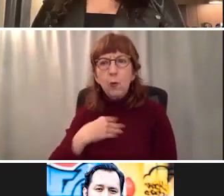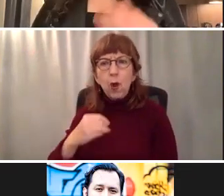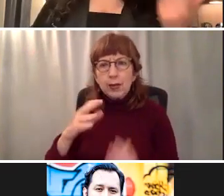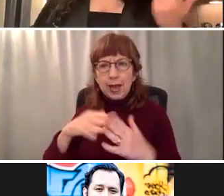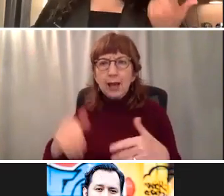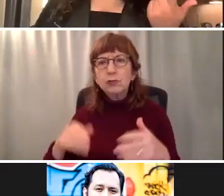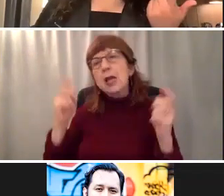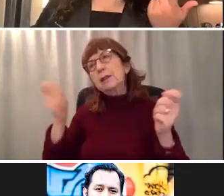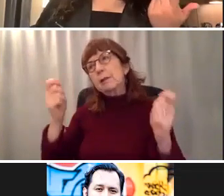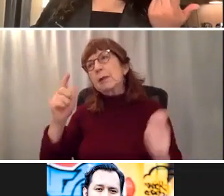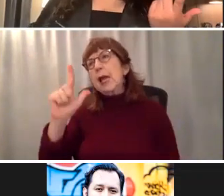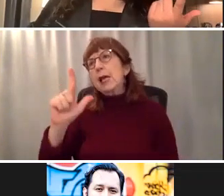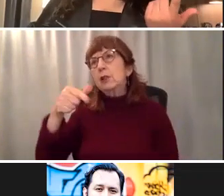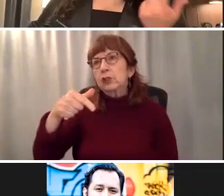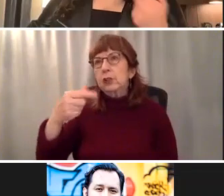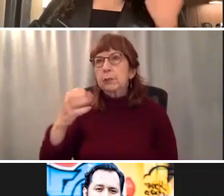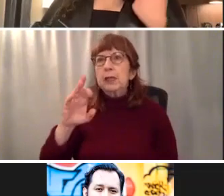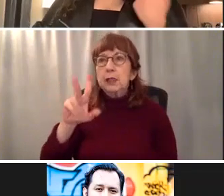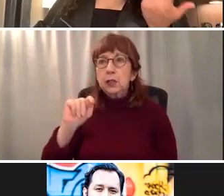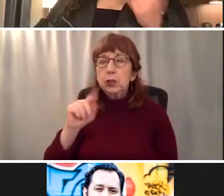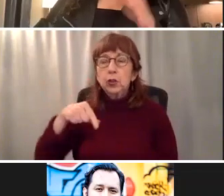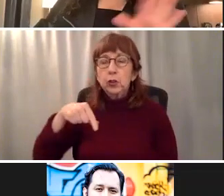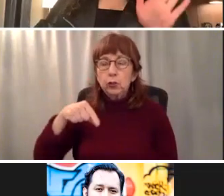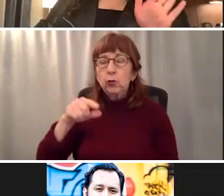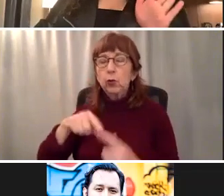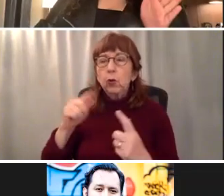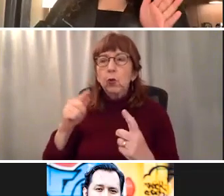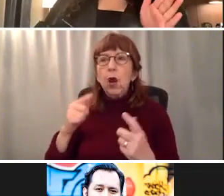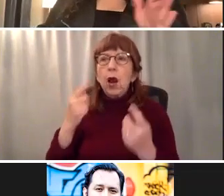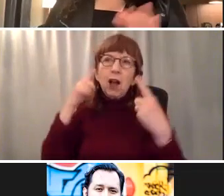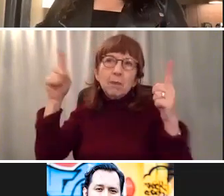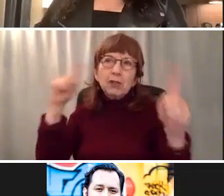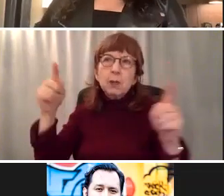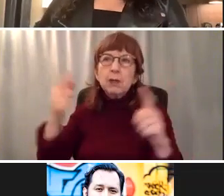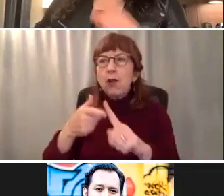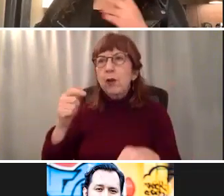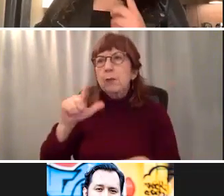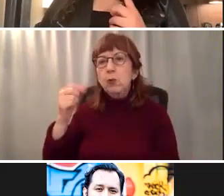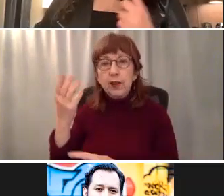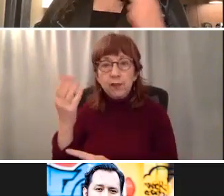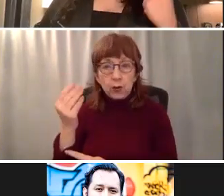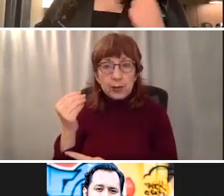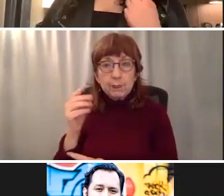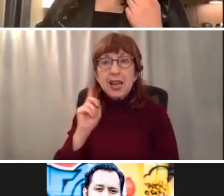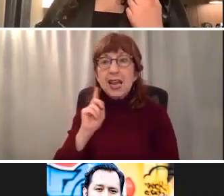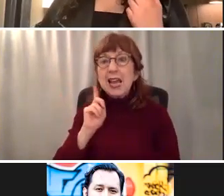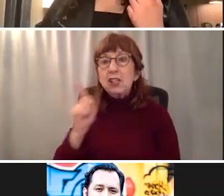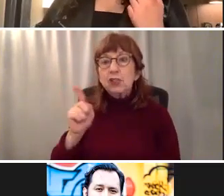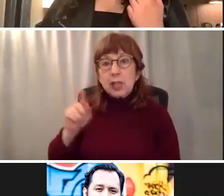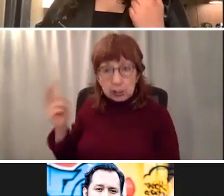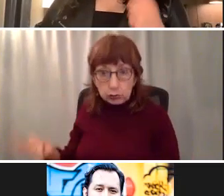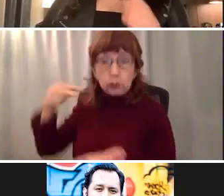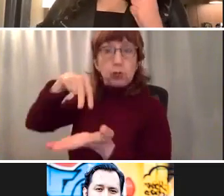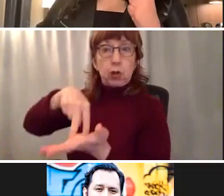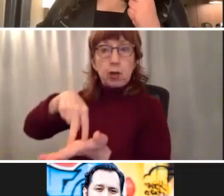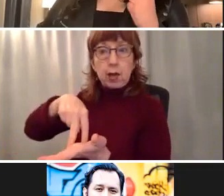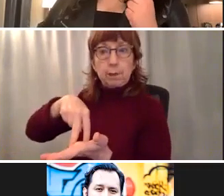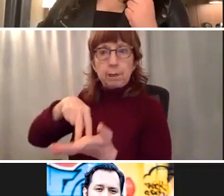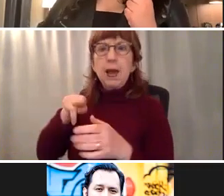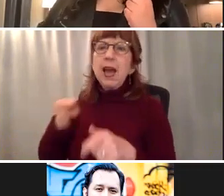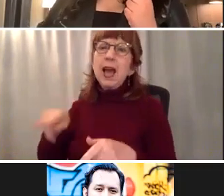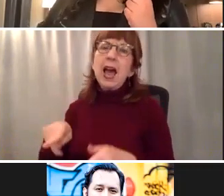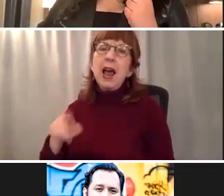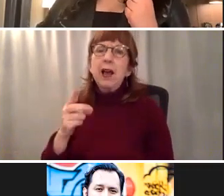accomplishments from the previous year. So 2014, those accomplishments. She stood up at the dinner while he was giving